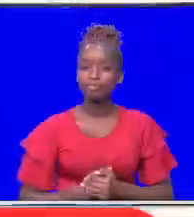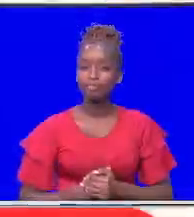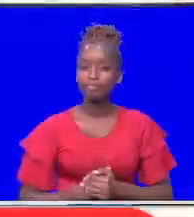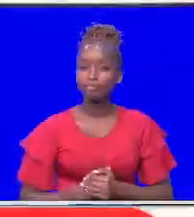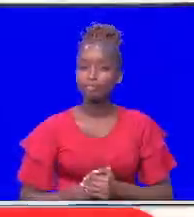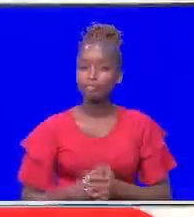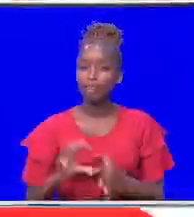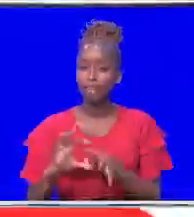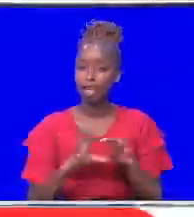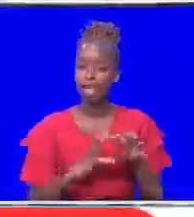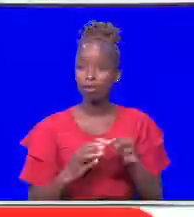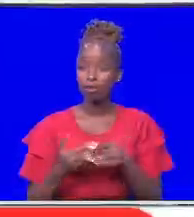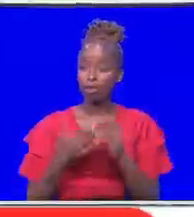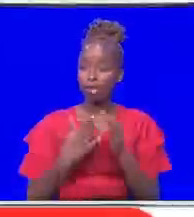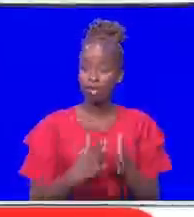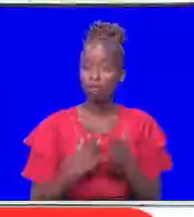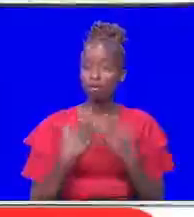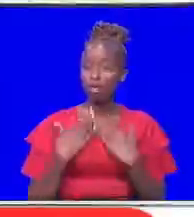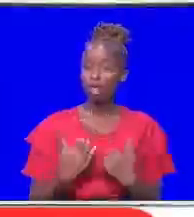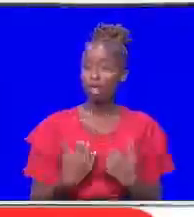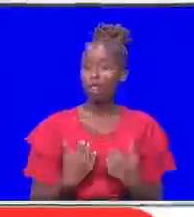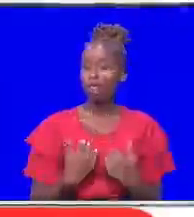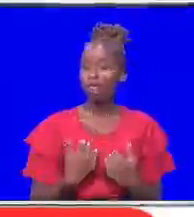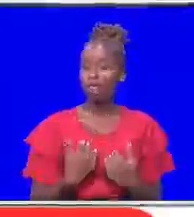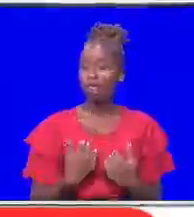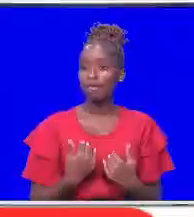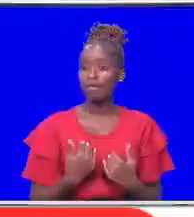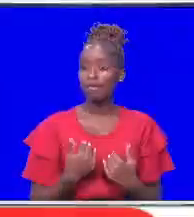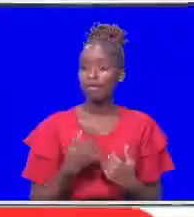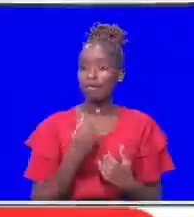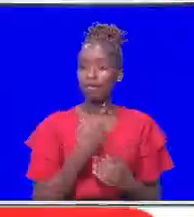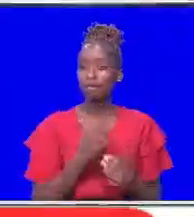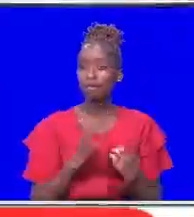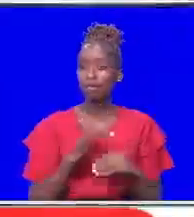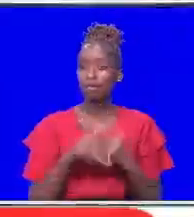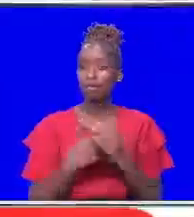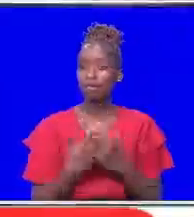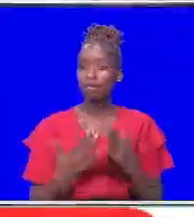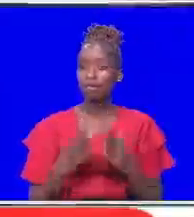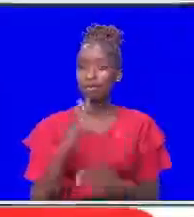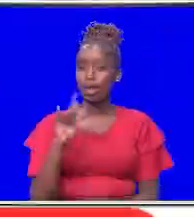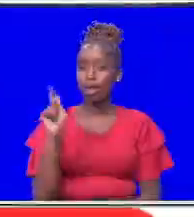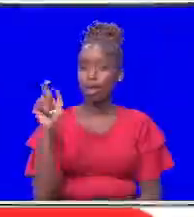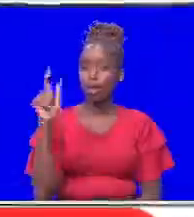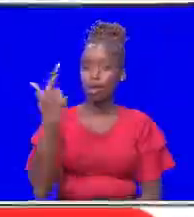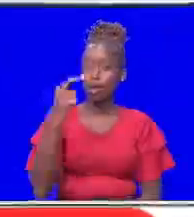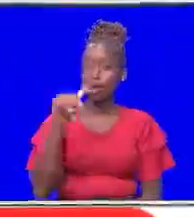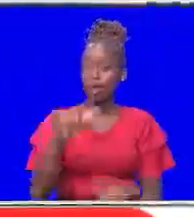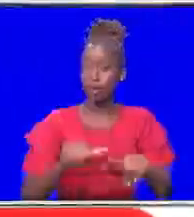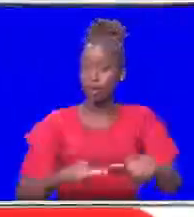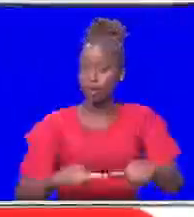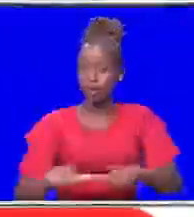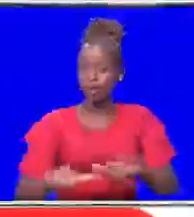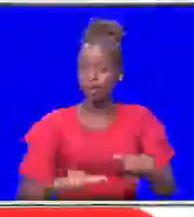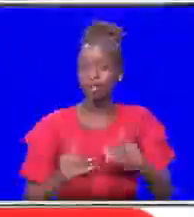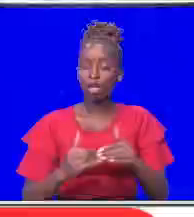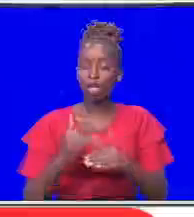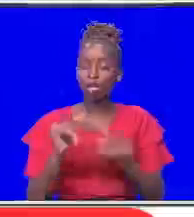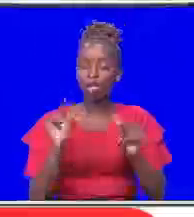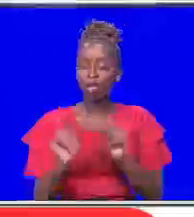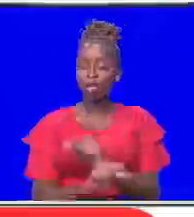Azimio coalition leader Raila Odinga has renewed attacks on the Kenya Kwanza administration after a short trip in